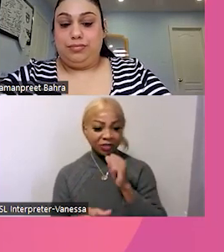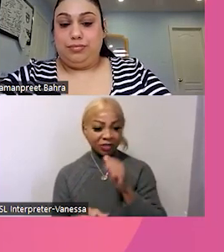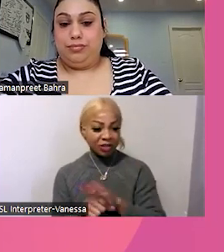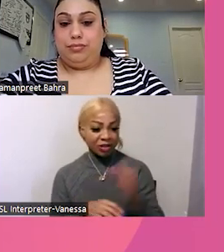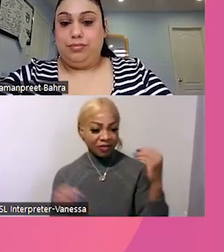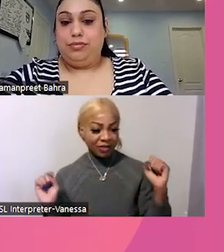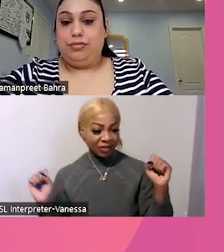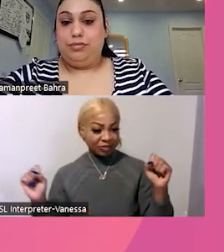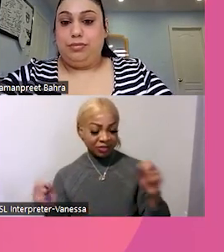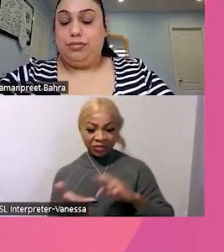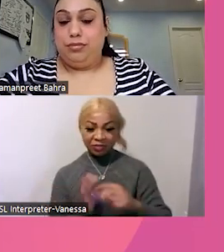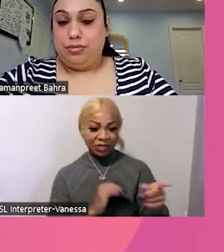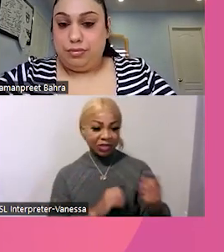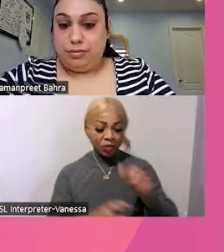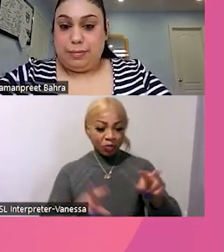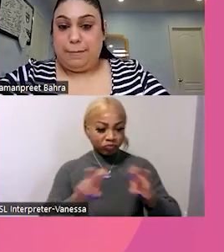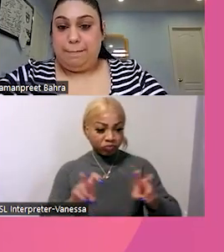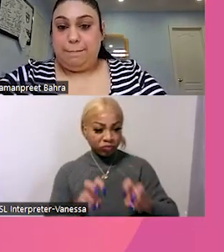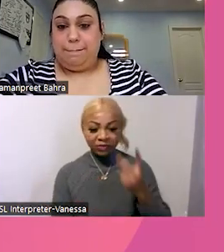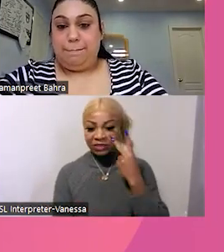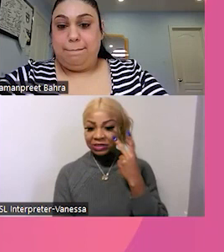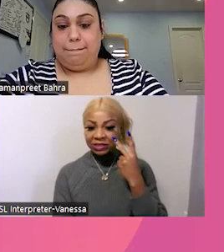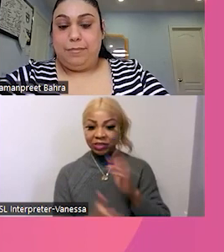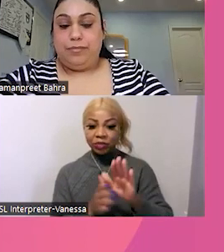no exploration of what else might have led to this situation.